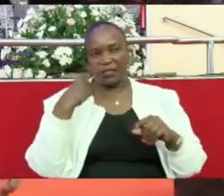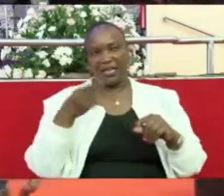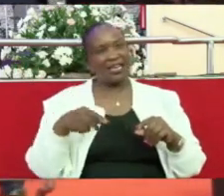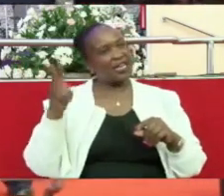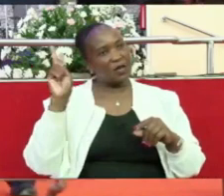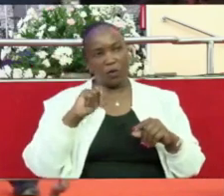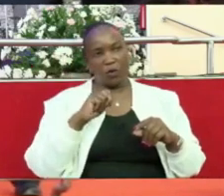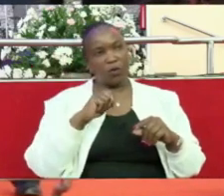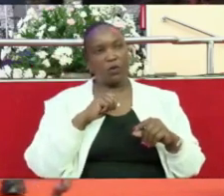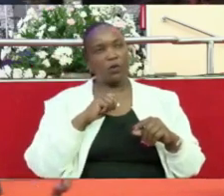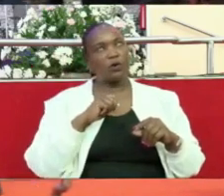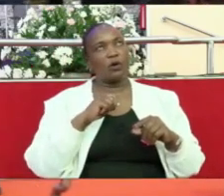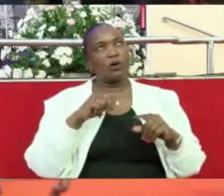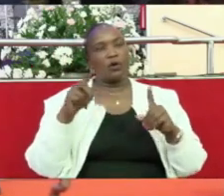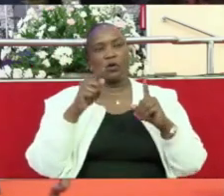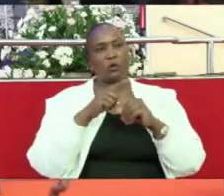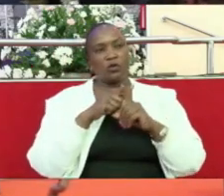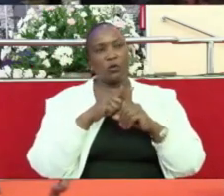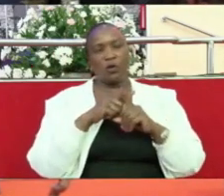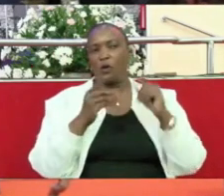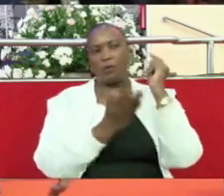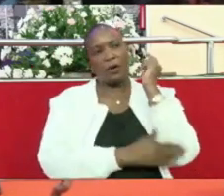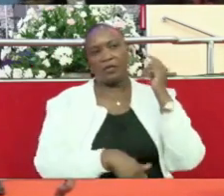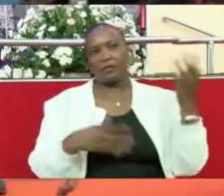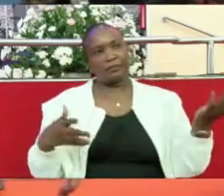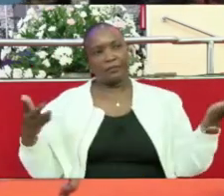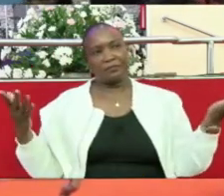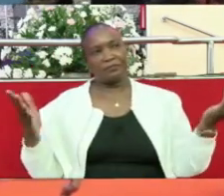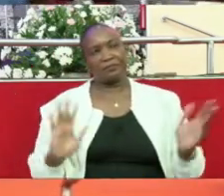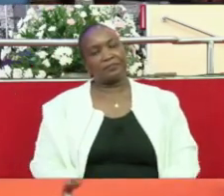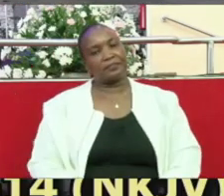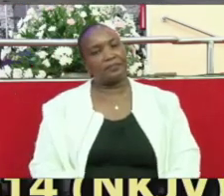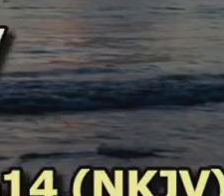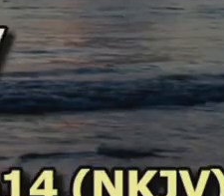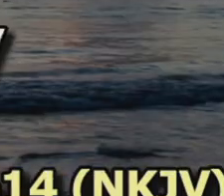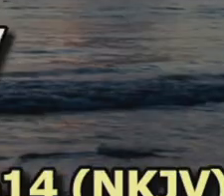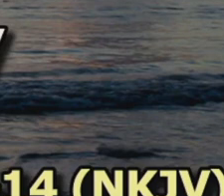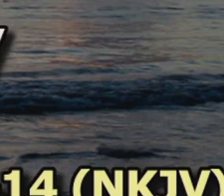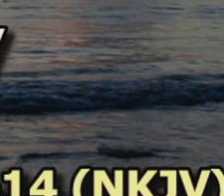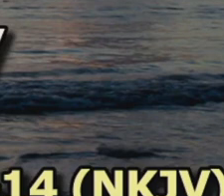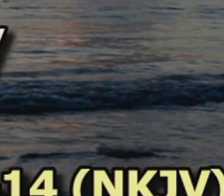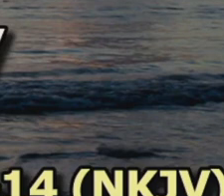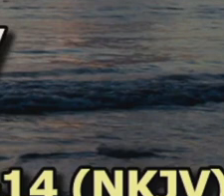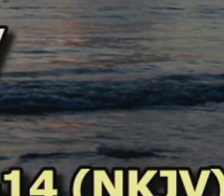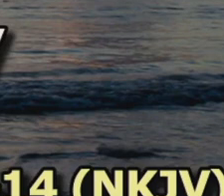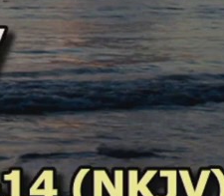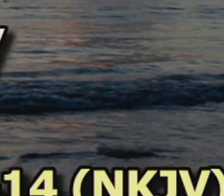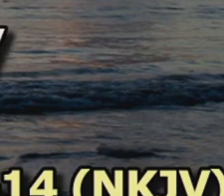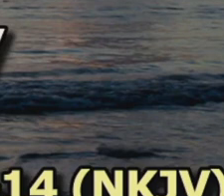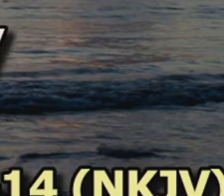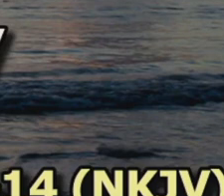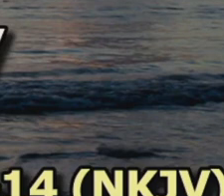live self-controlled, na kukupatia hali ya kujidhibiti, upright and godly lives in the present age, katika masiku ambazo ni